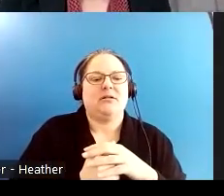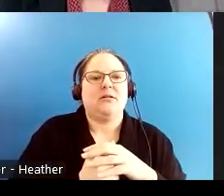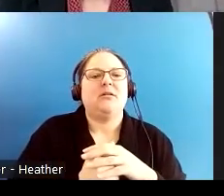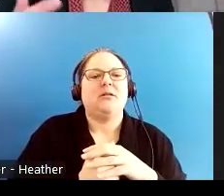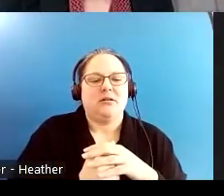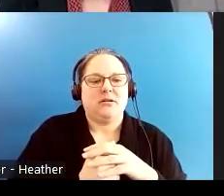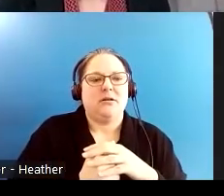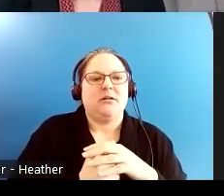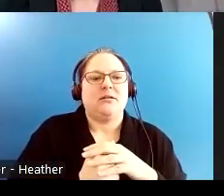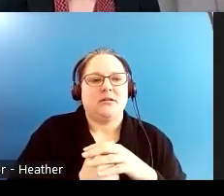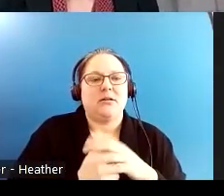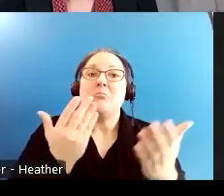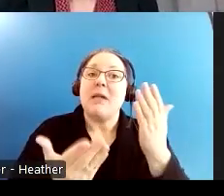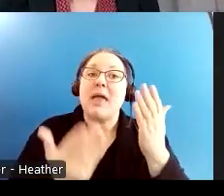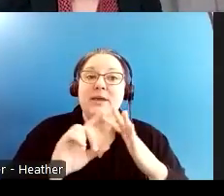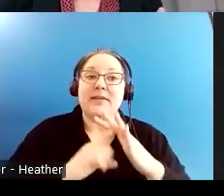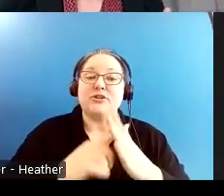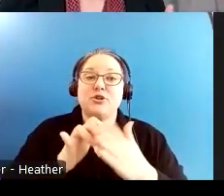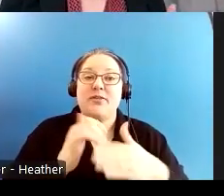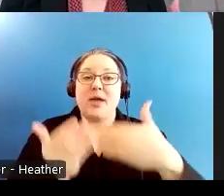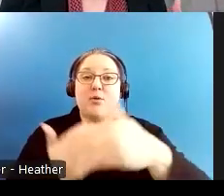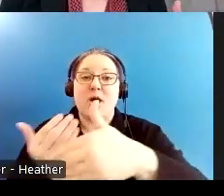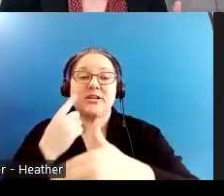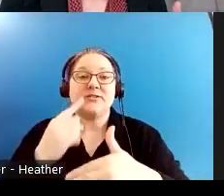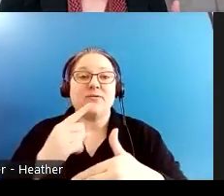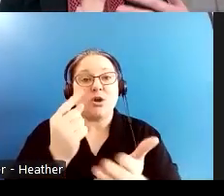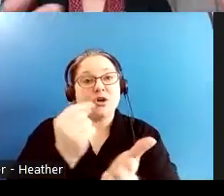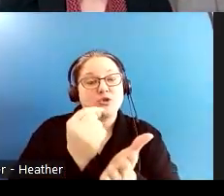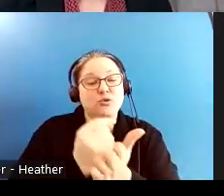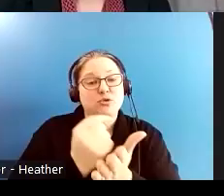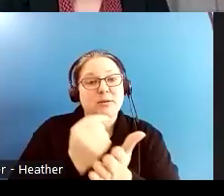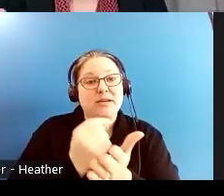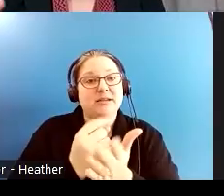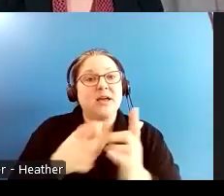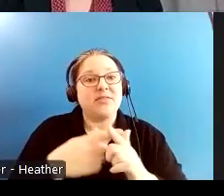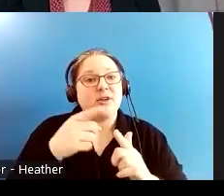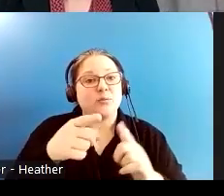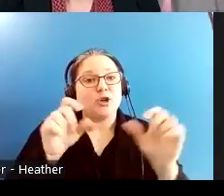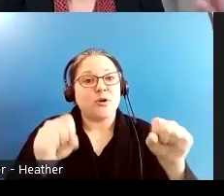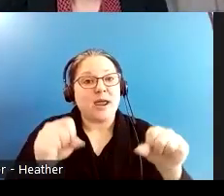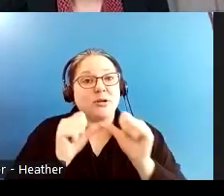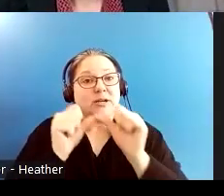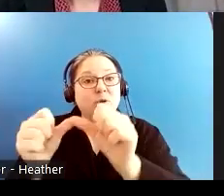start, that process of working on treatment. And when you're able to make great progress